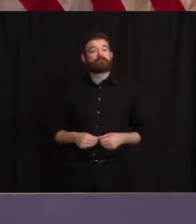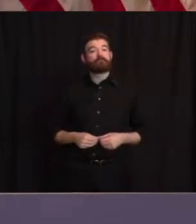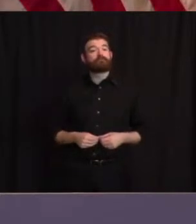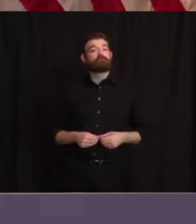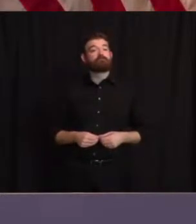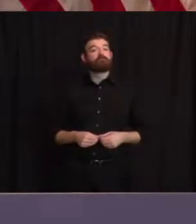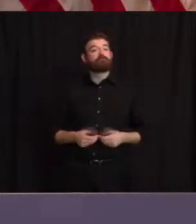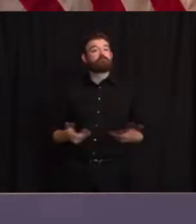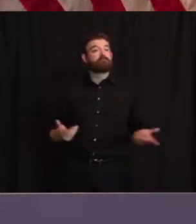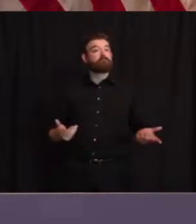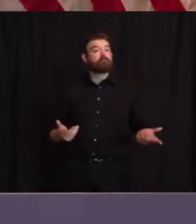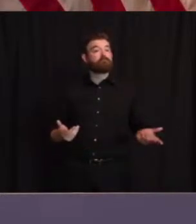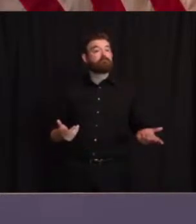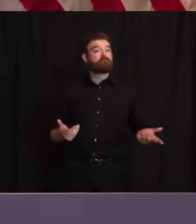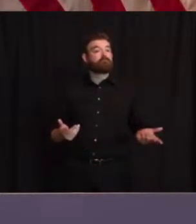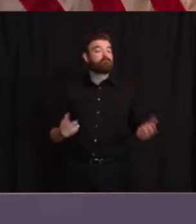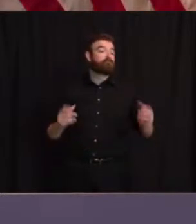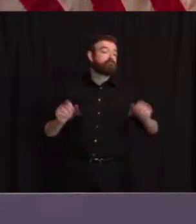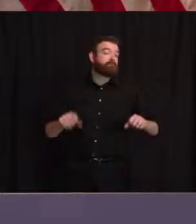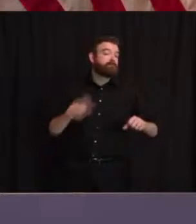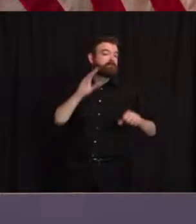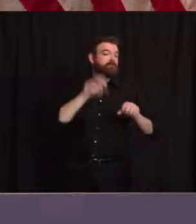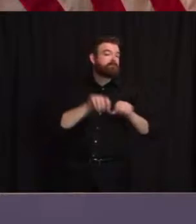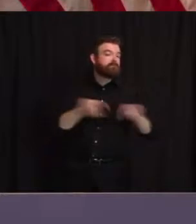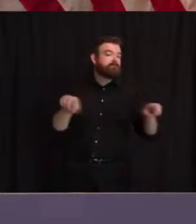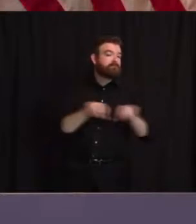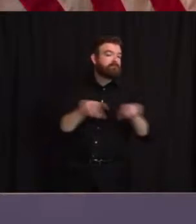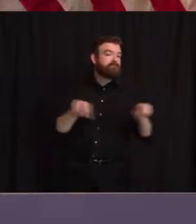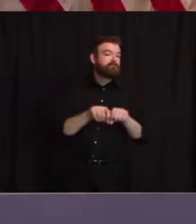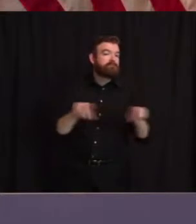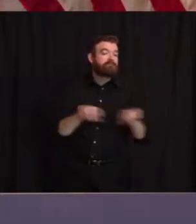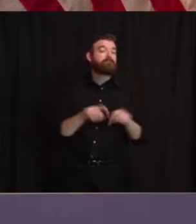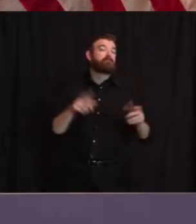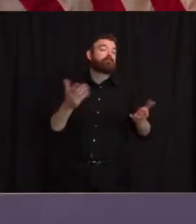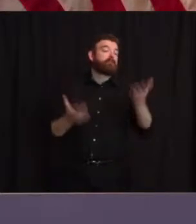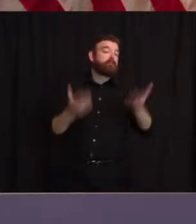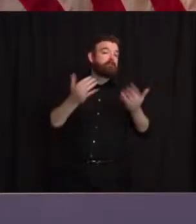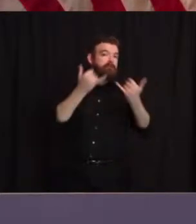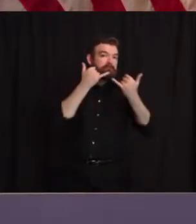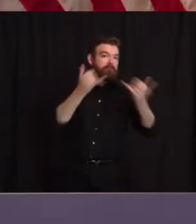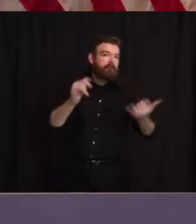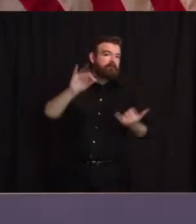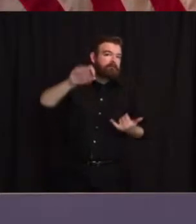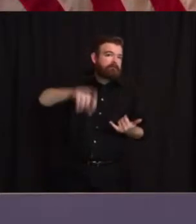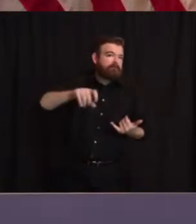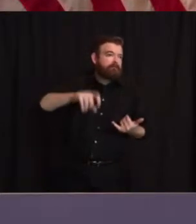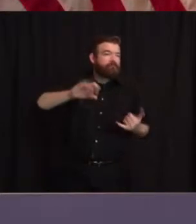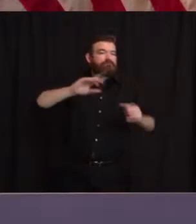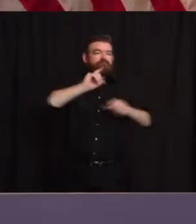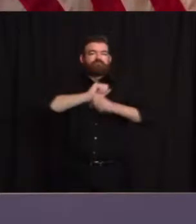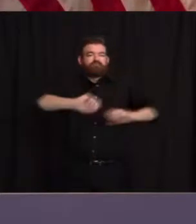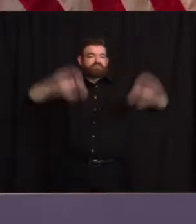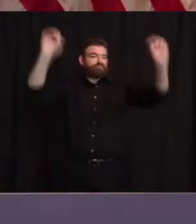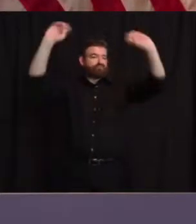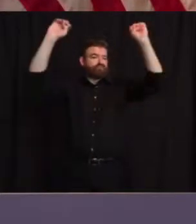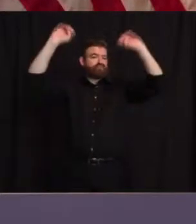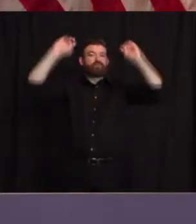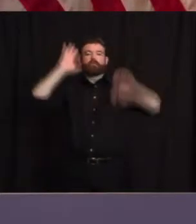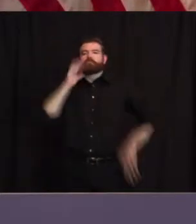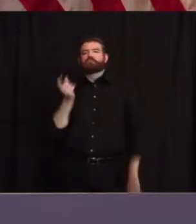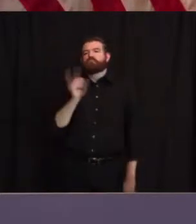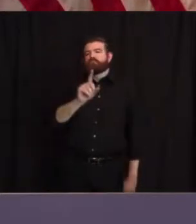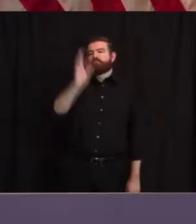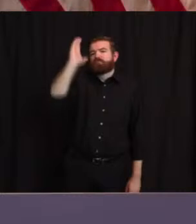or, God forbid, get in person with you if there's a meaningful development and reason to do so. Otherwise, we will be